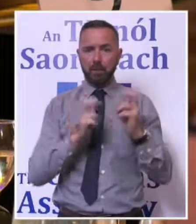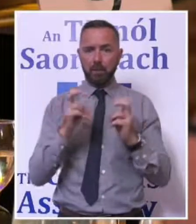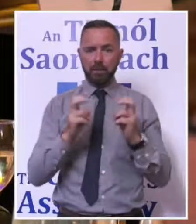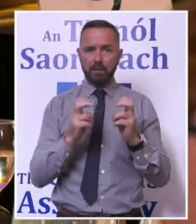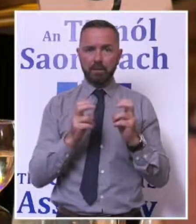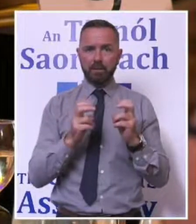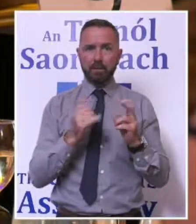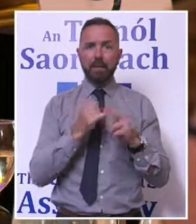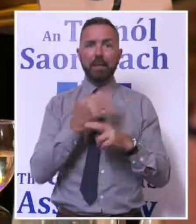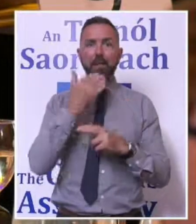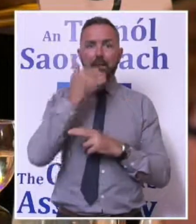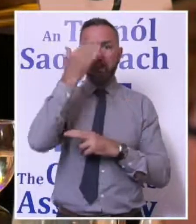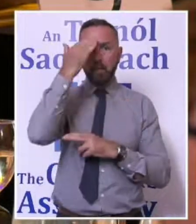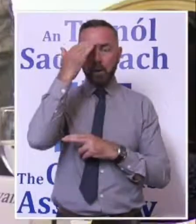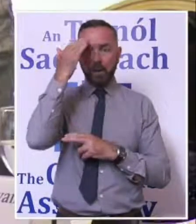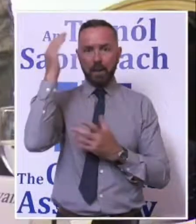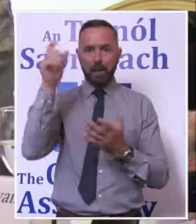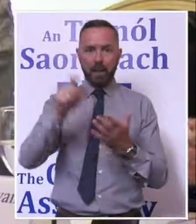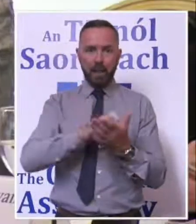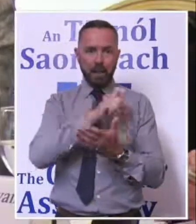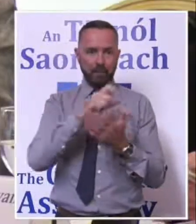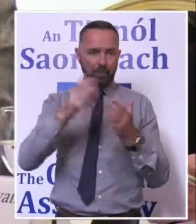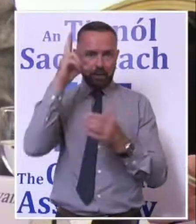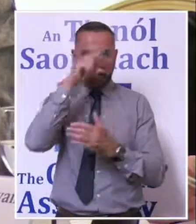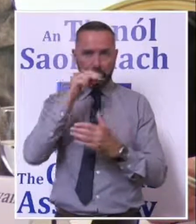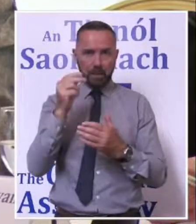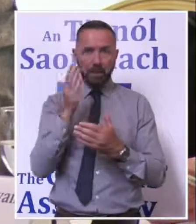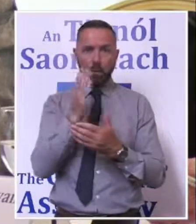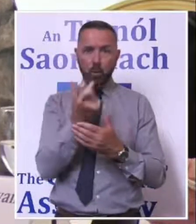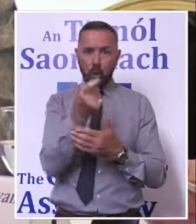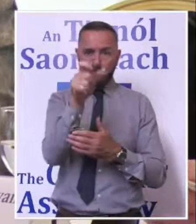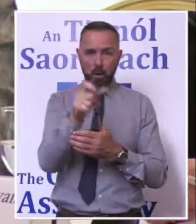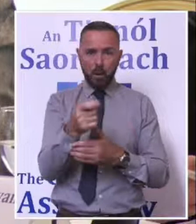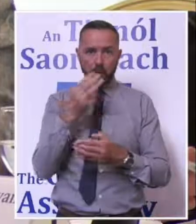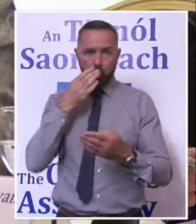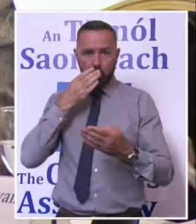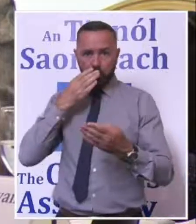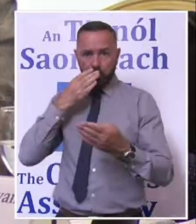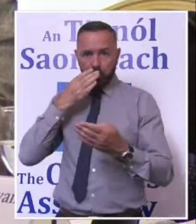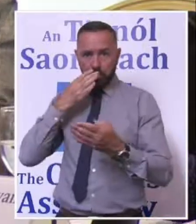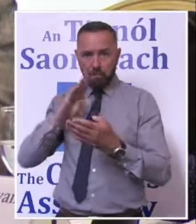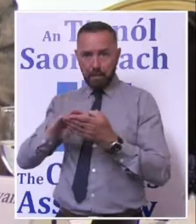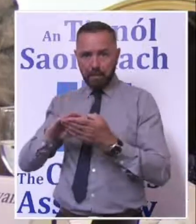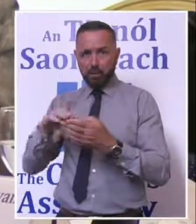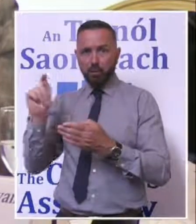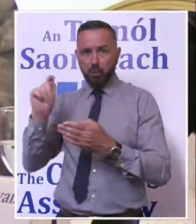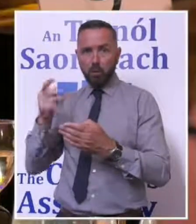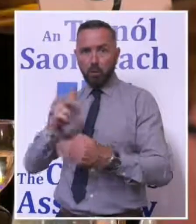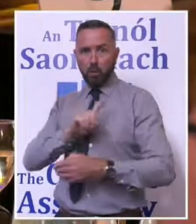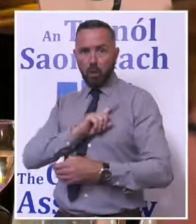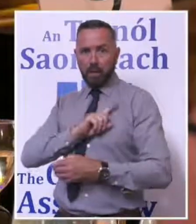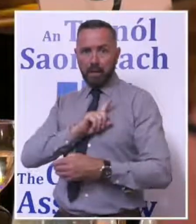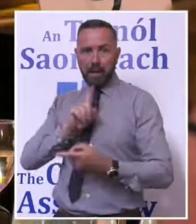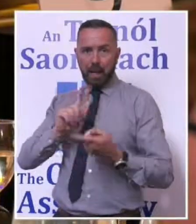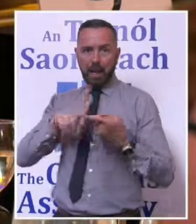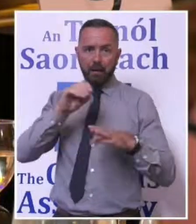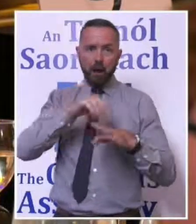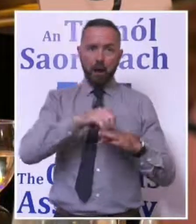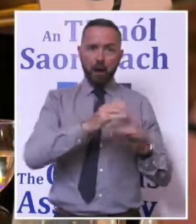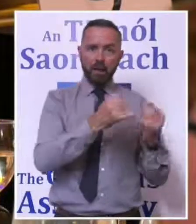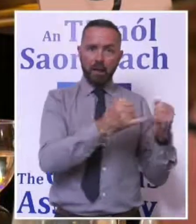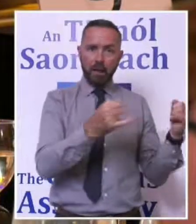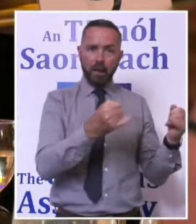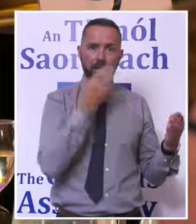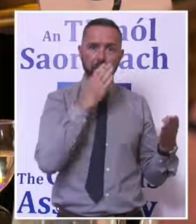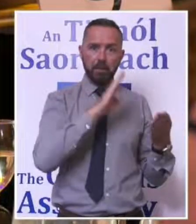in the American election that Trump was going to win, and then maybe in the bookies and online they put on a bet that Trump